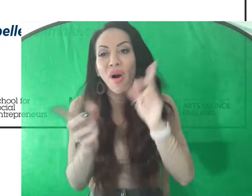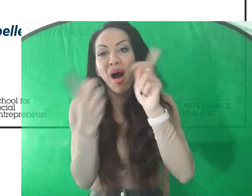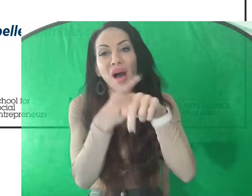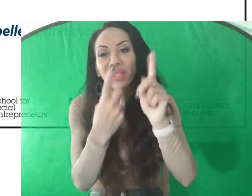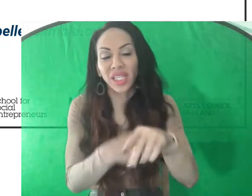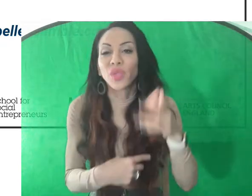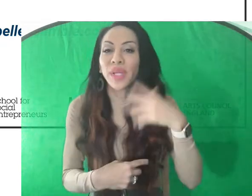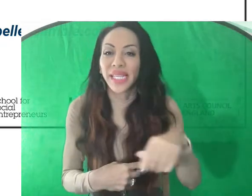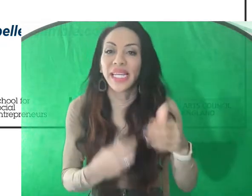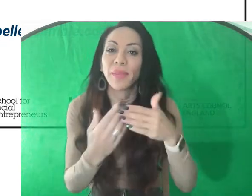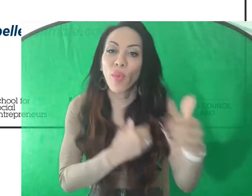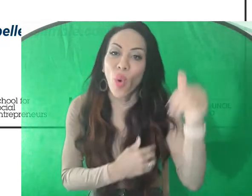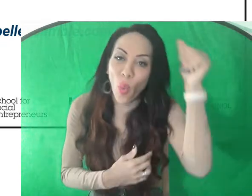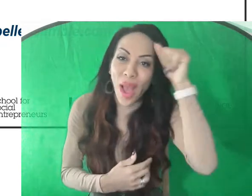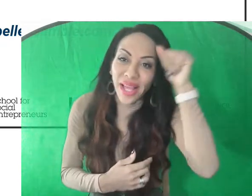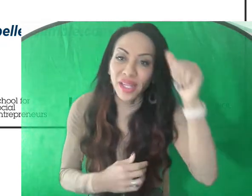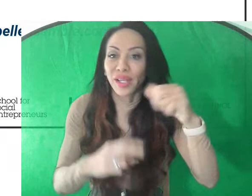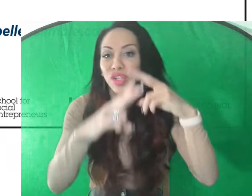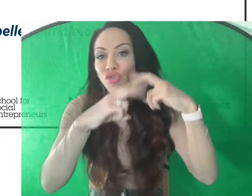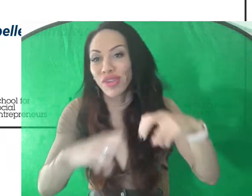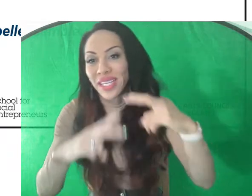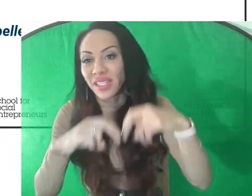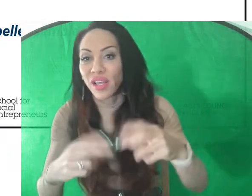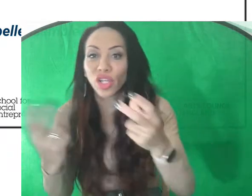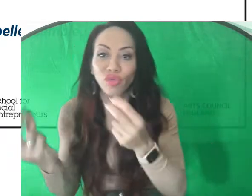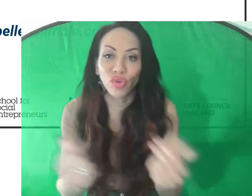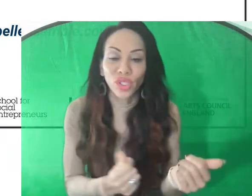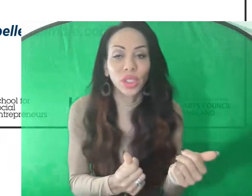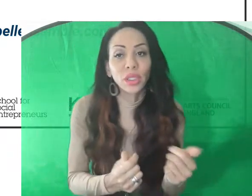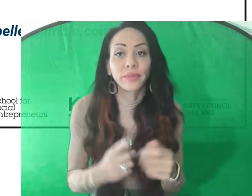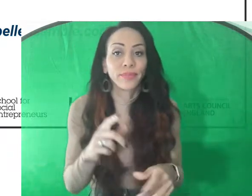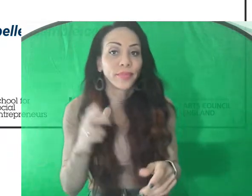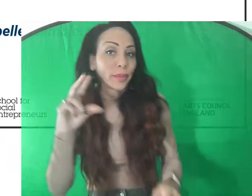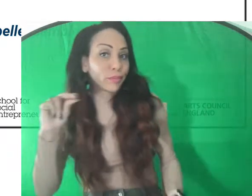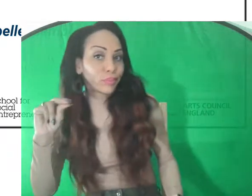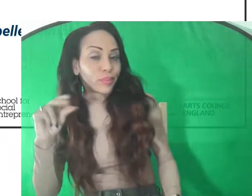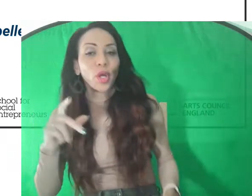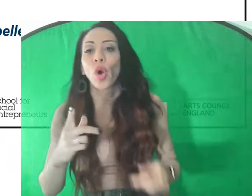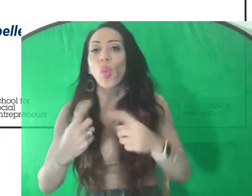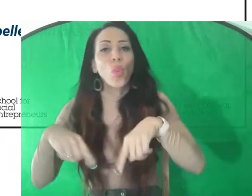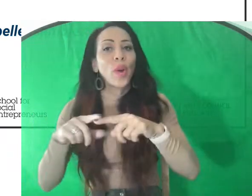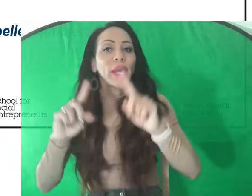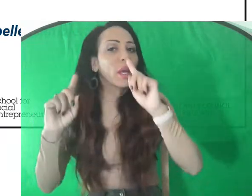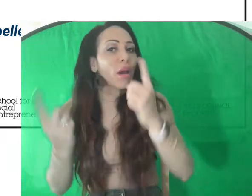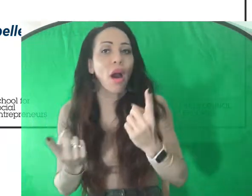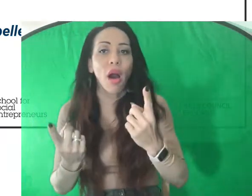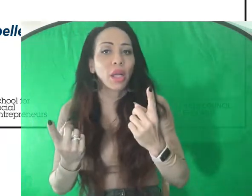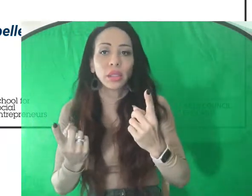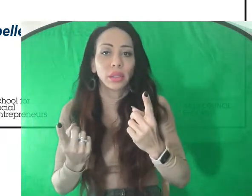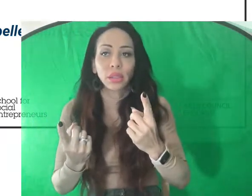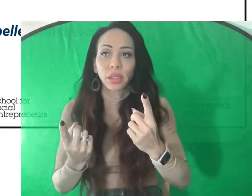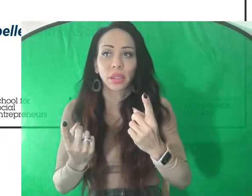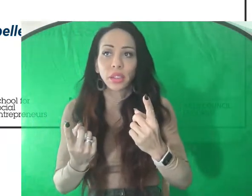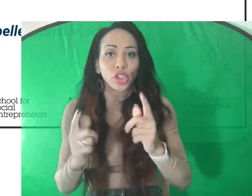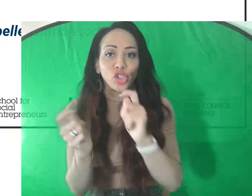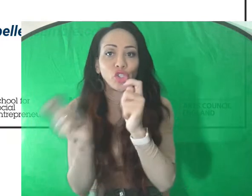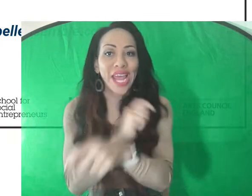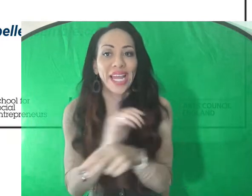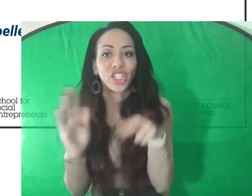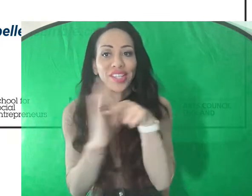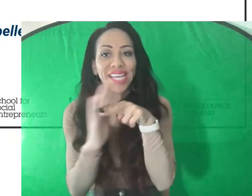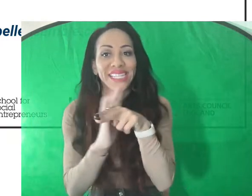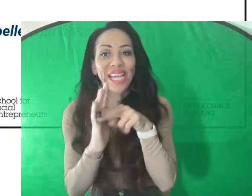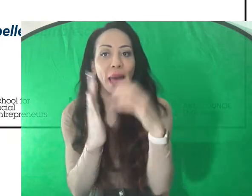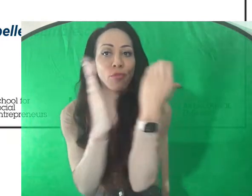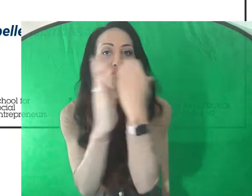I think also with because we can't change what needs to be taught to be able to pass the exam. That's unfortunately how it is at the moment,